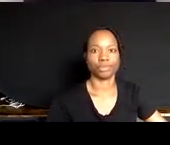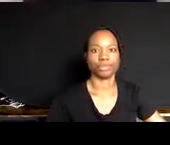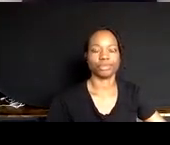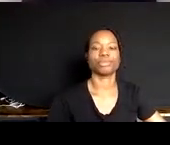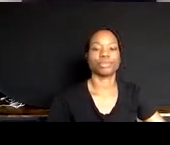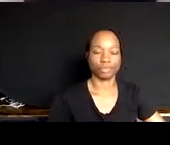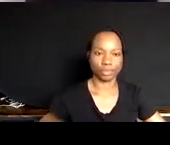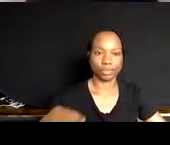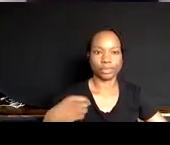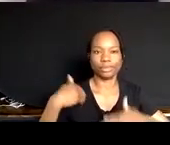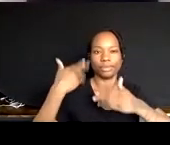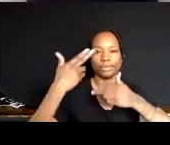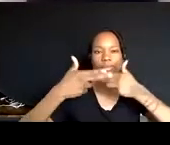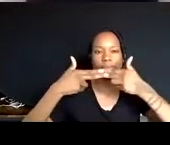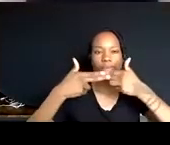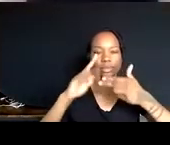monitoring